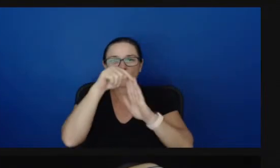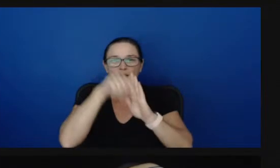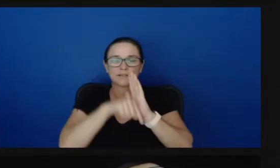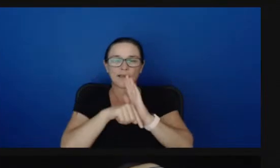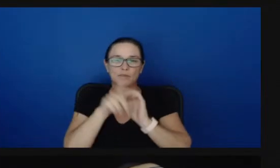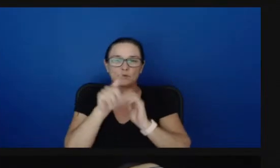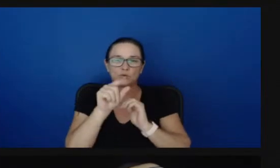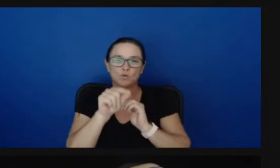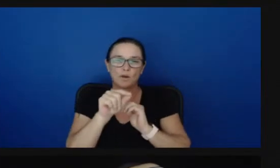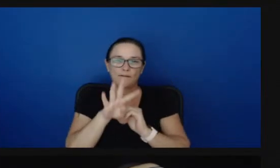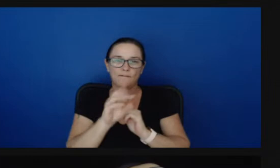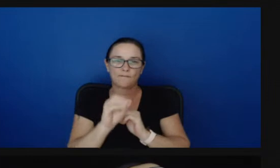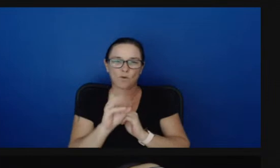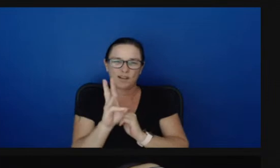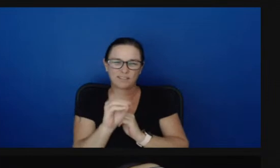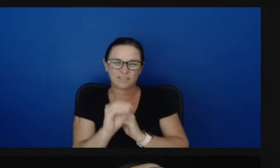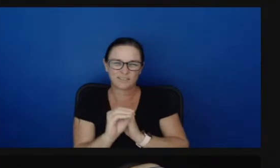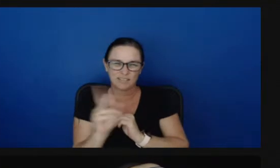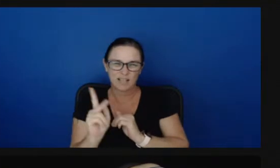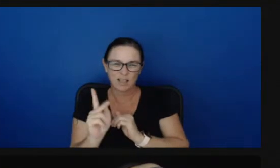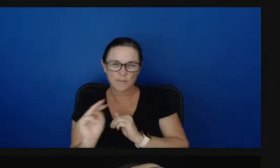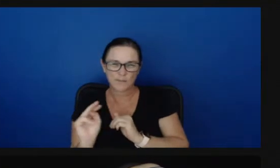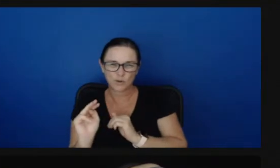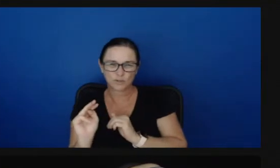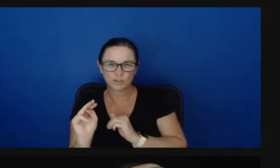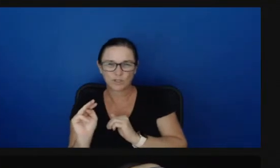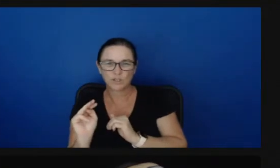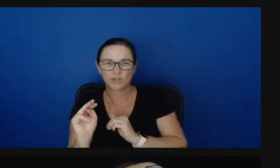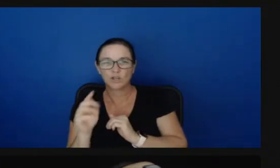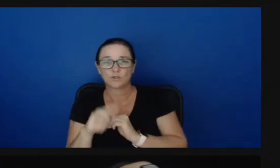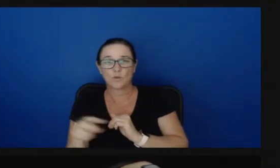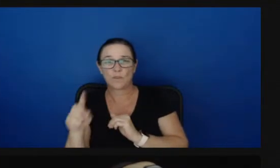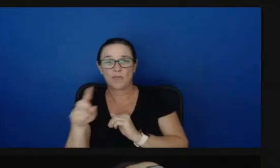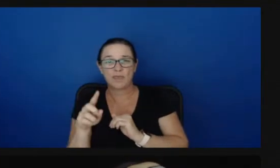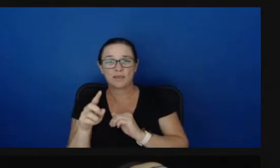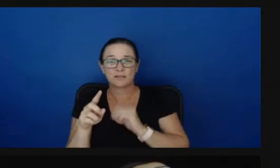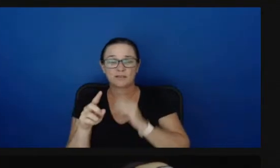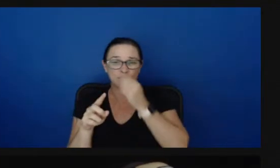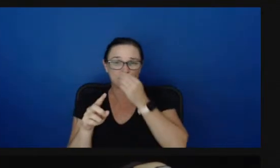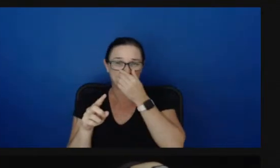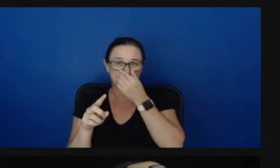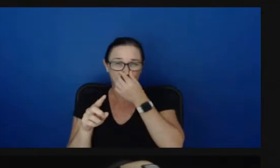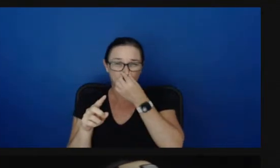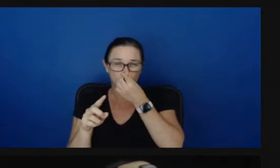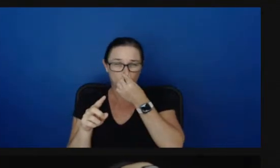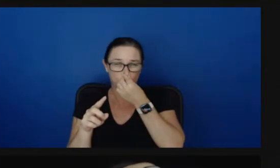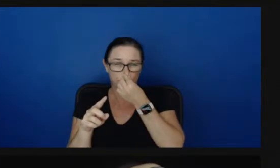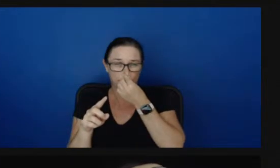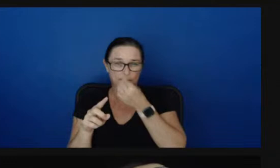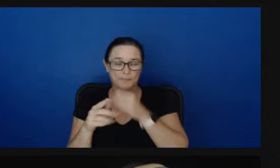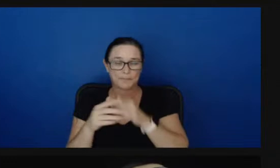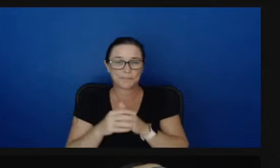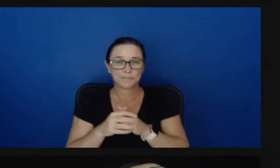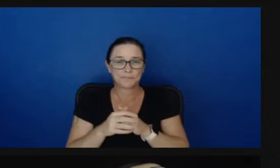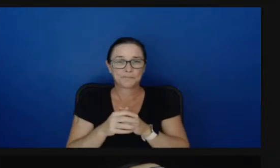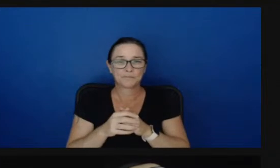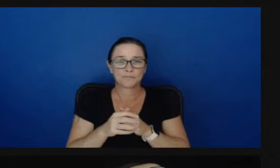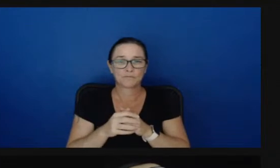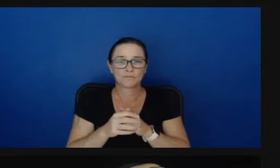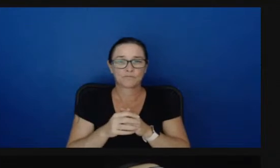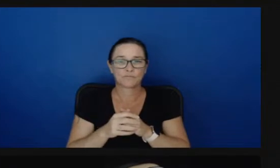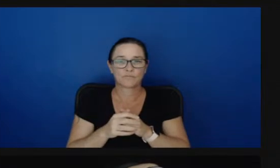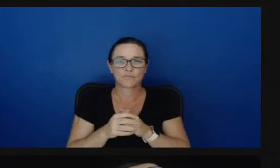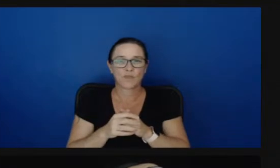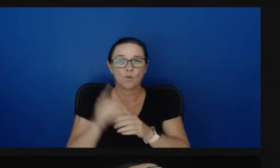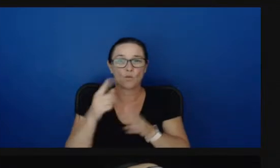kilometers, 40, 60. Right? So the earthquakes we're seeing in Pahala, these are these in the area of these yellow